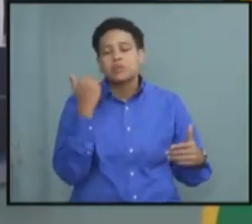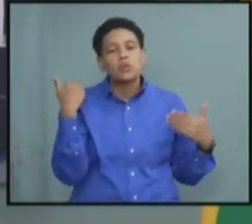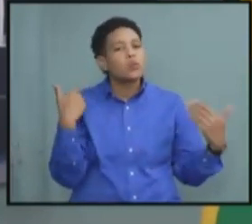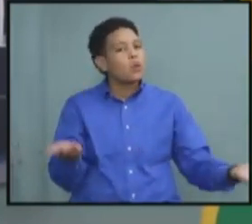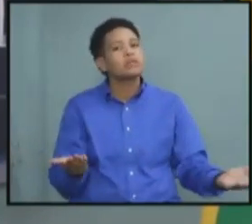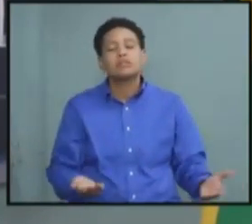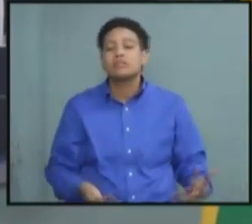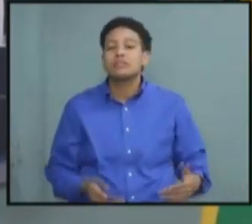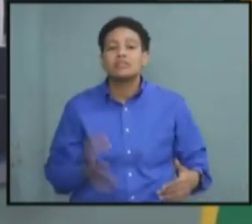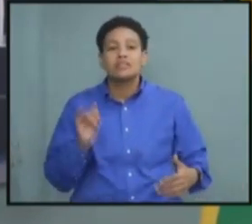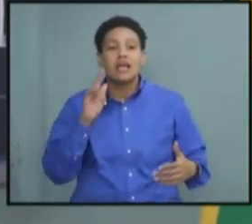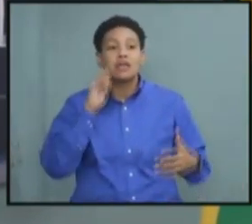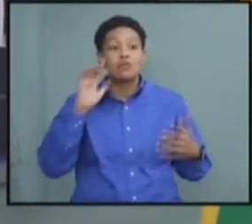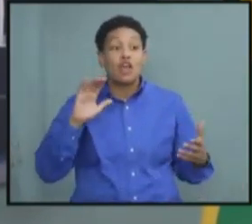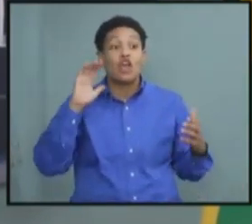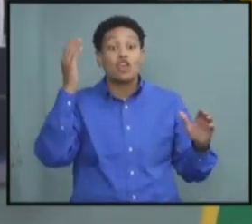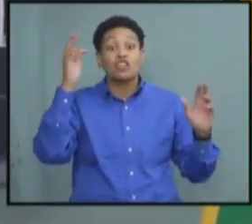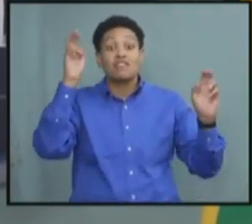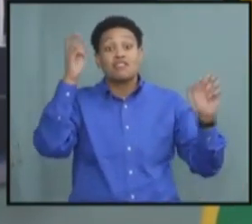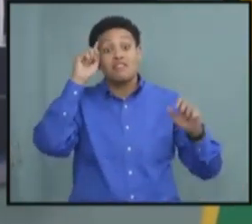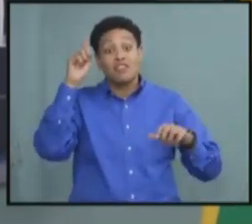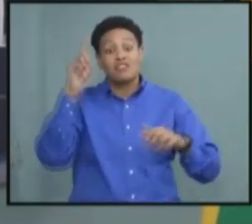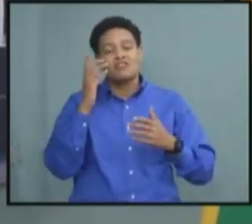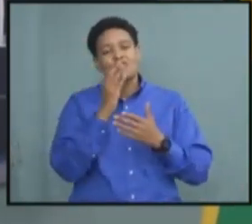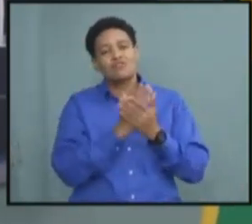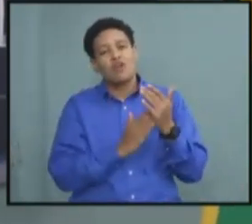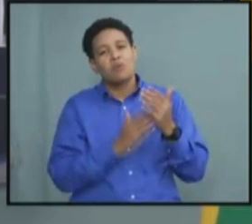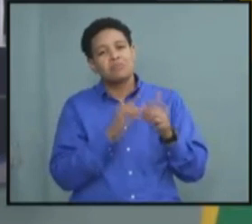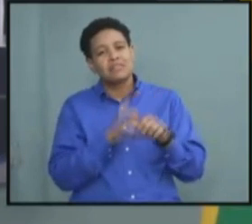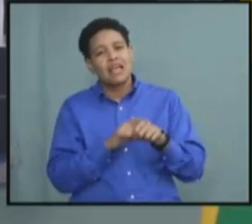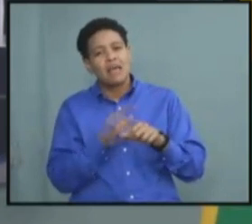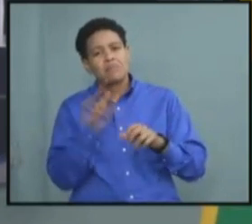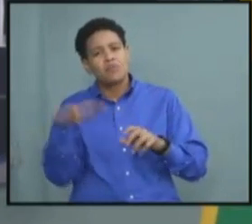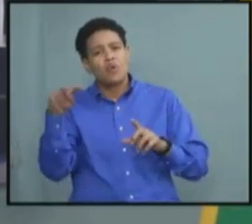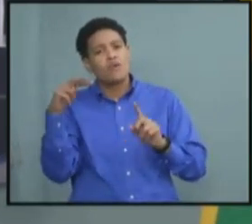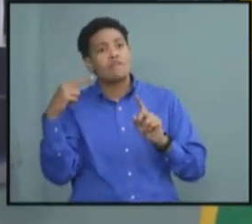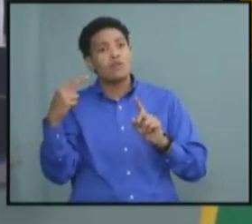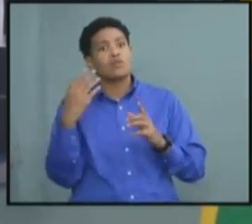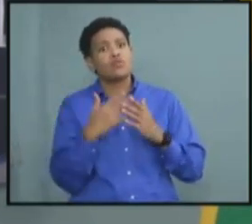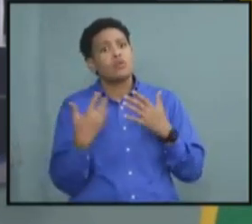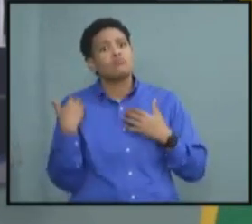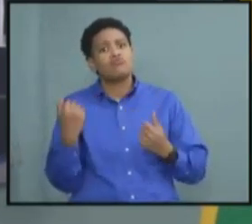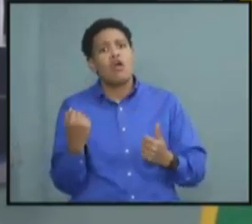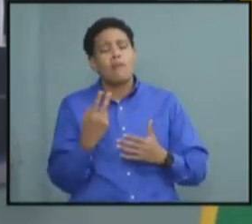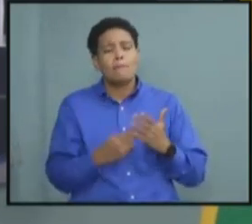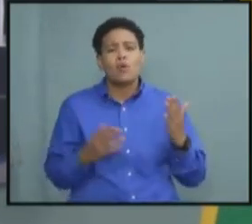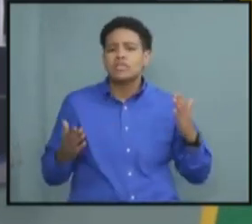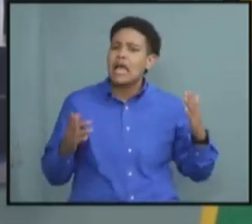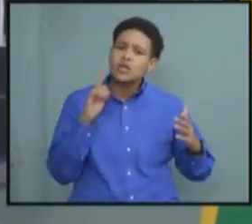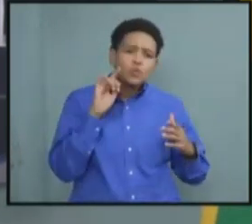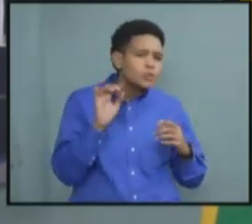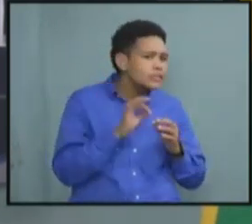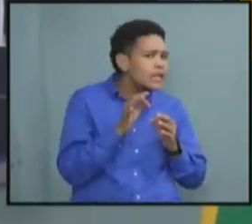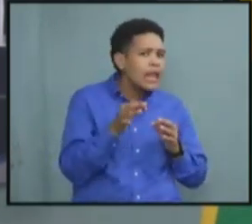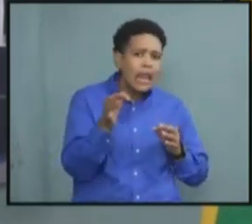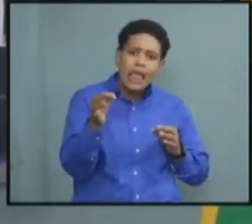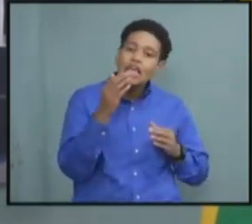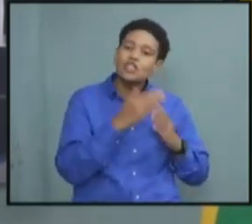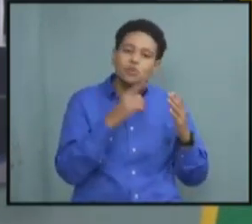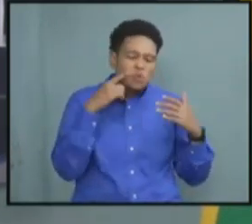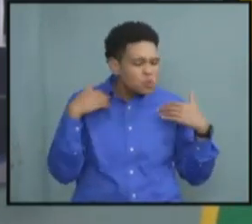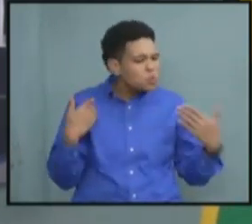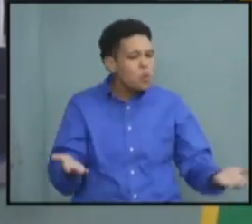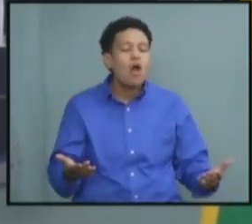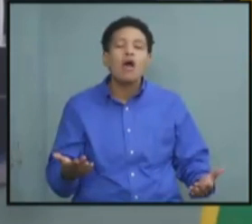That will be a controversial issue for some time because there are those, and the views are strong on both sides, that we should delay it because of the setback that